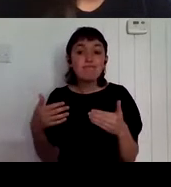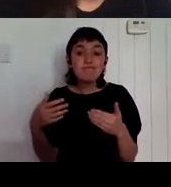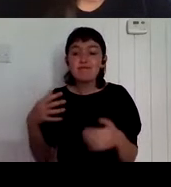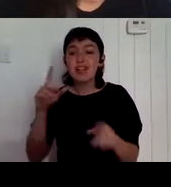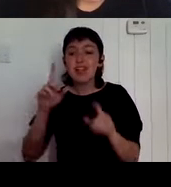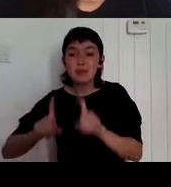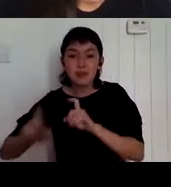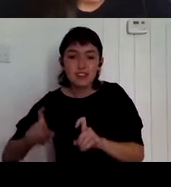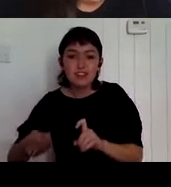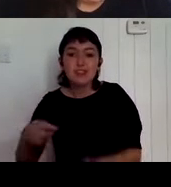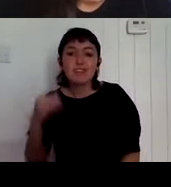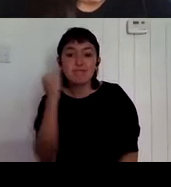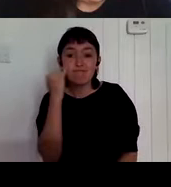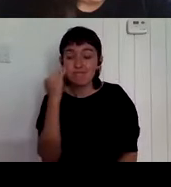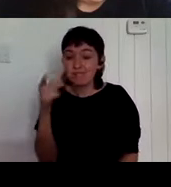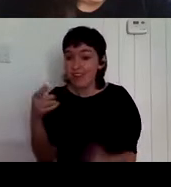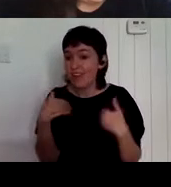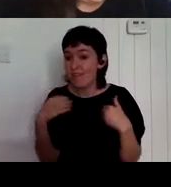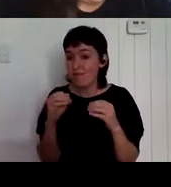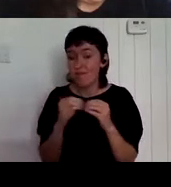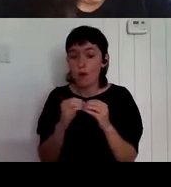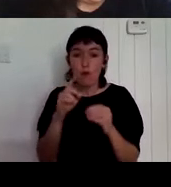we'll switch back to slides. So, I'm going to stop sharing.